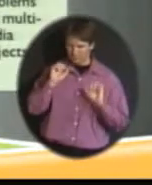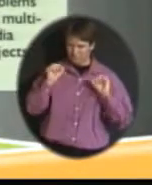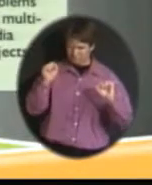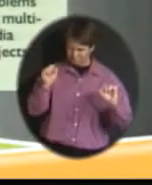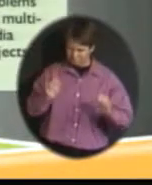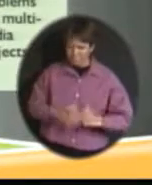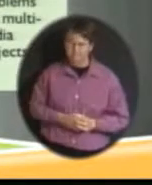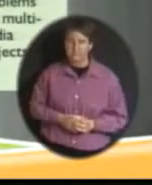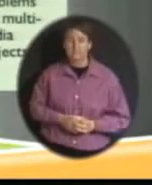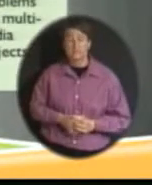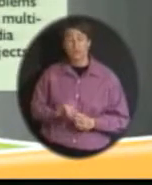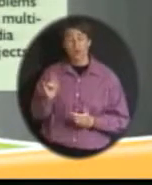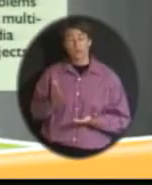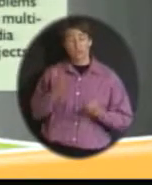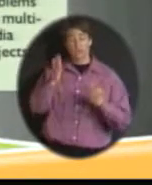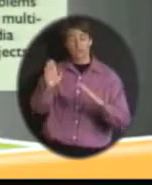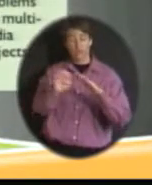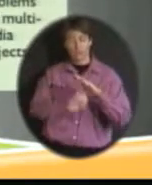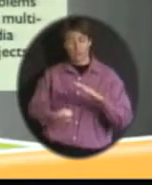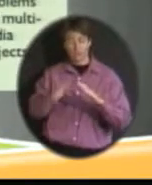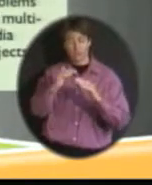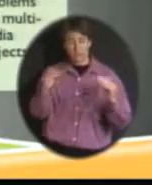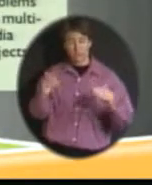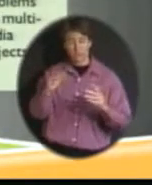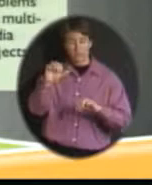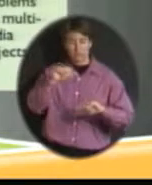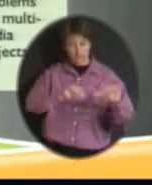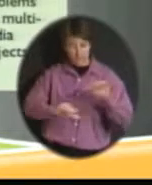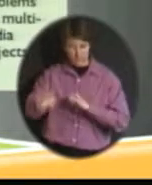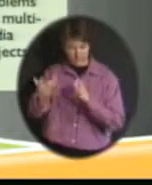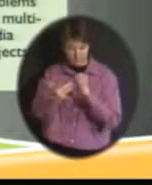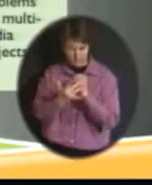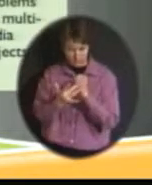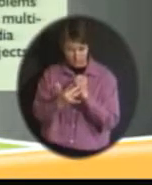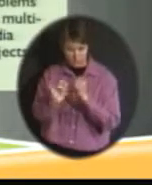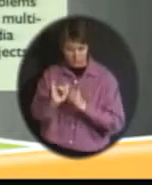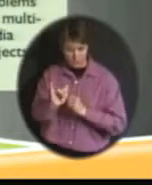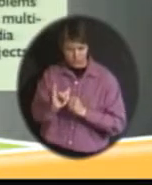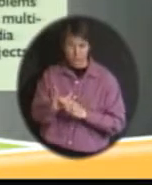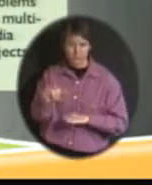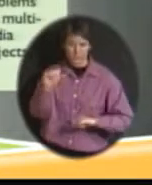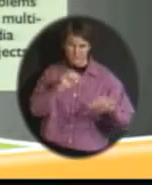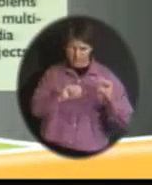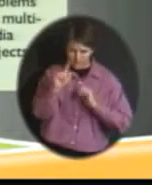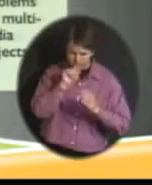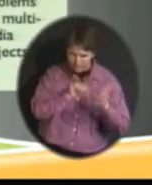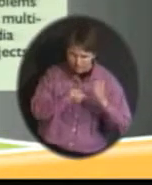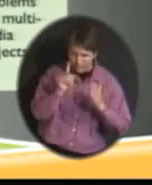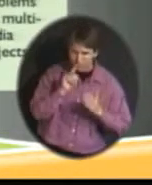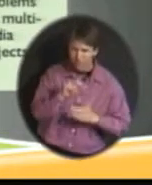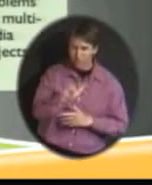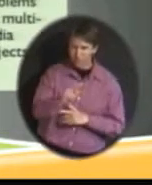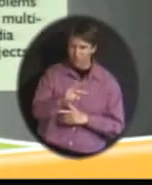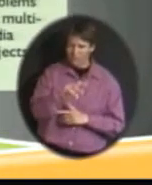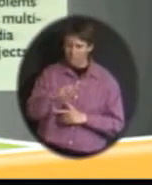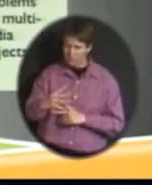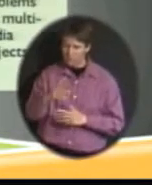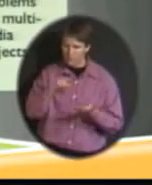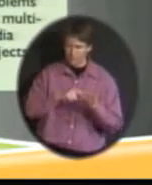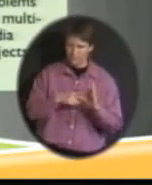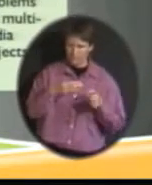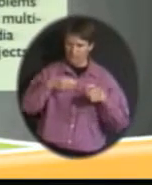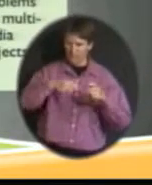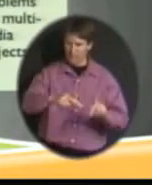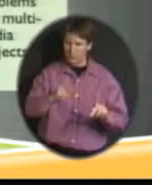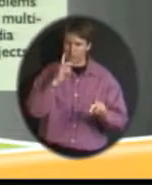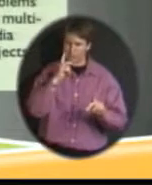Then we do also offer at the elementary level some science and technology courses, such as science investigations for 3rd and 4th graders, where they can have an opportunity